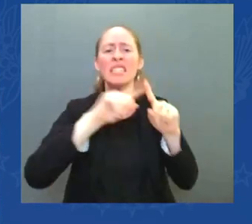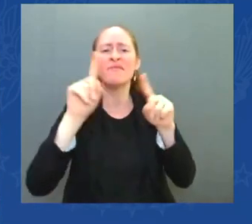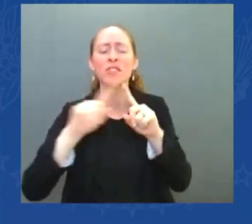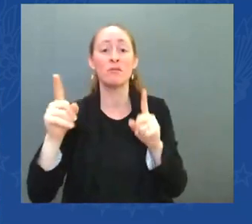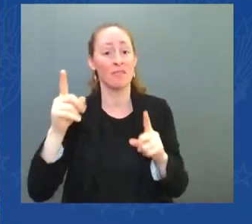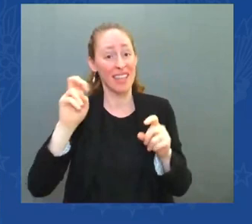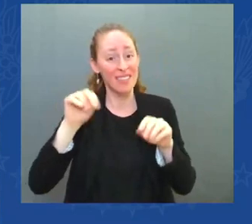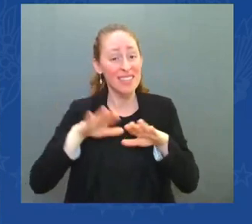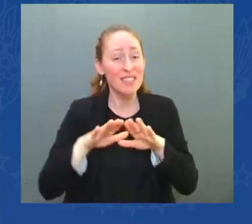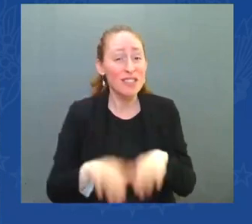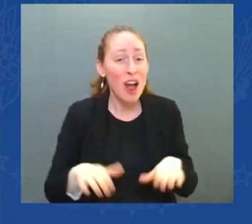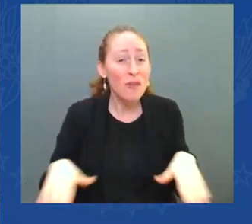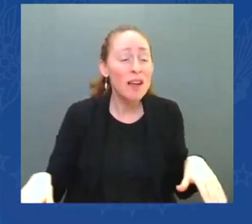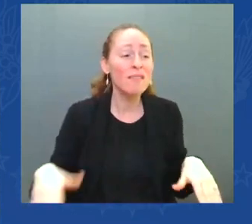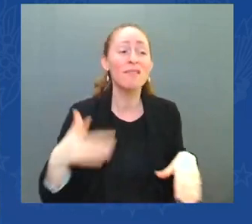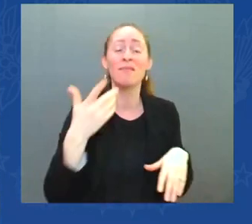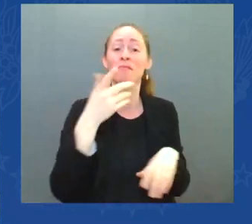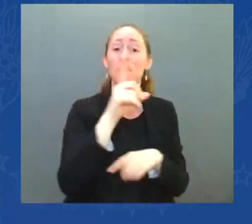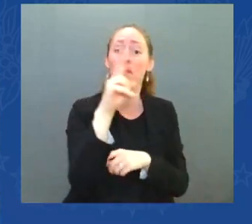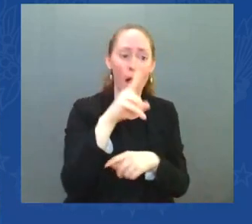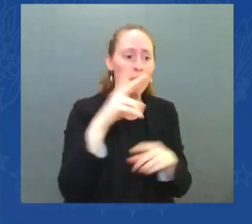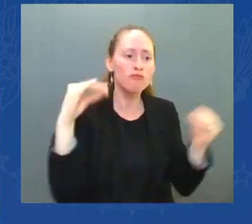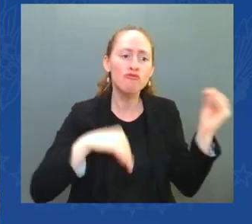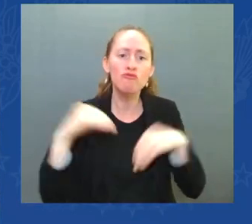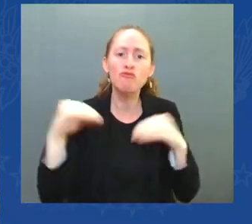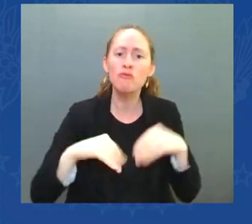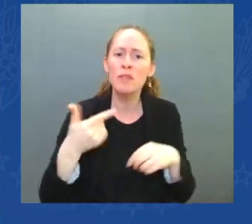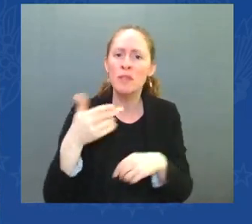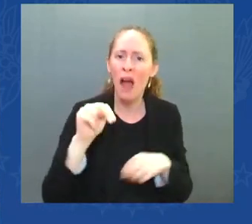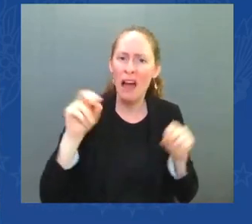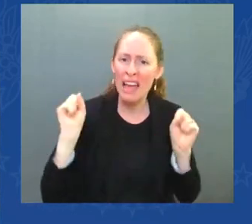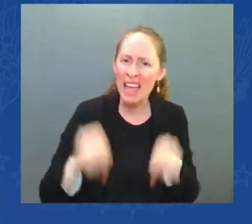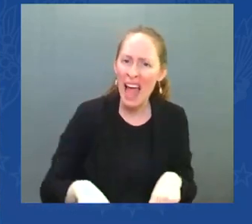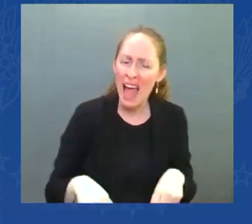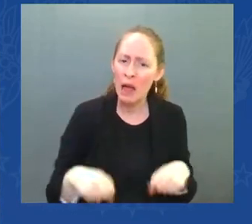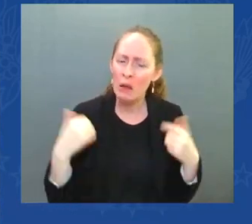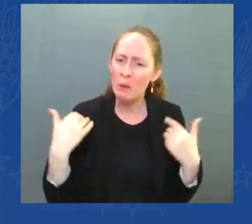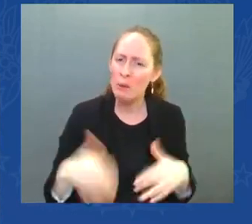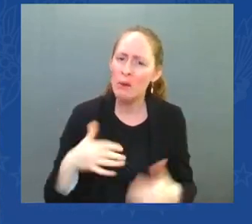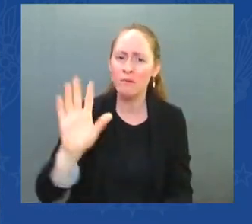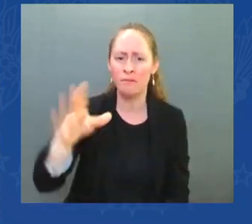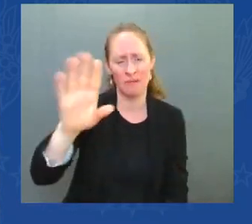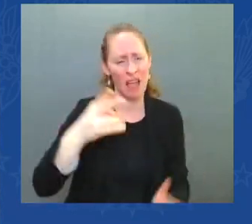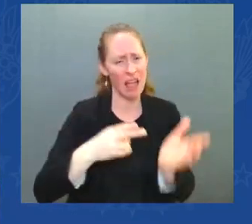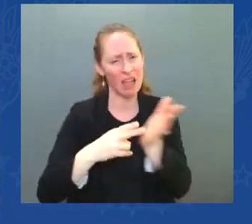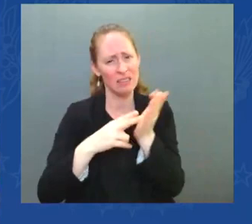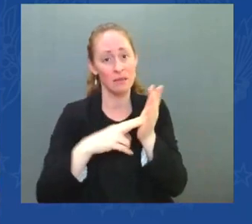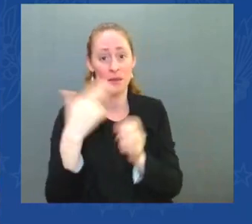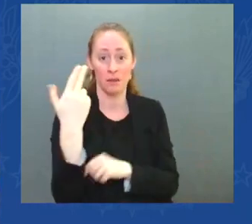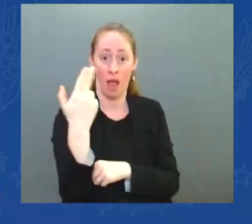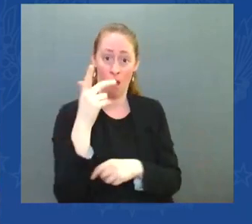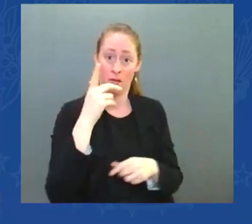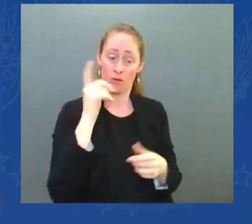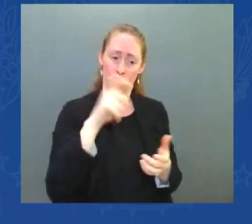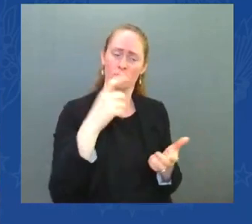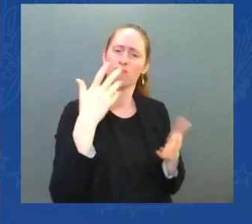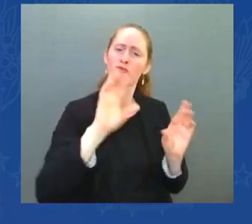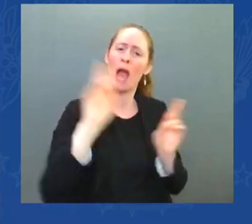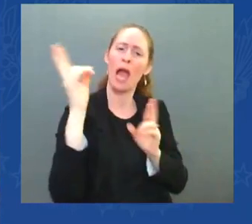law enforcement identify a firearm that has been stolen from its lawful owner or found at the scene of a